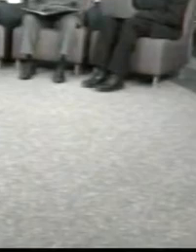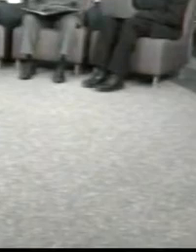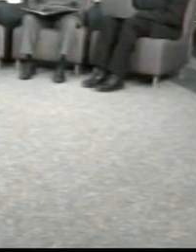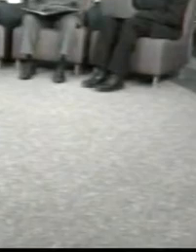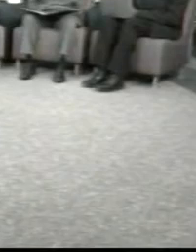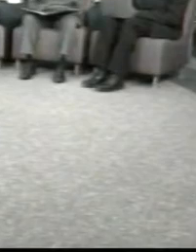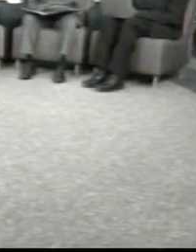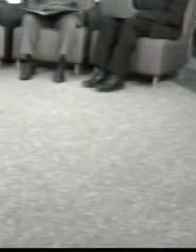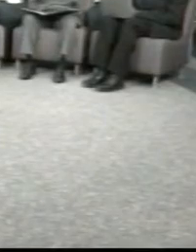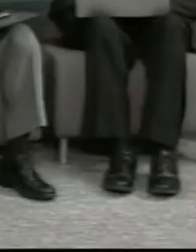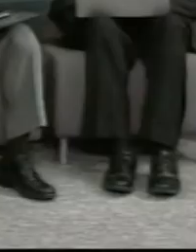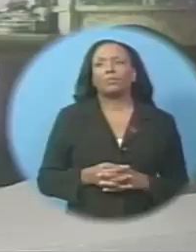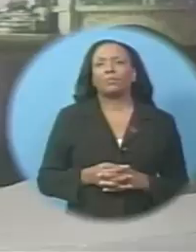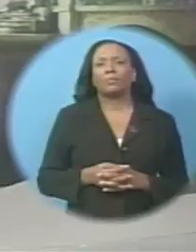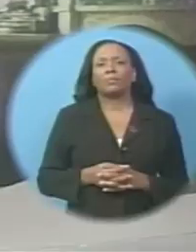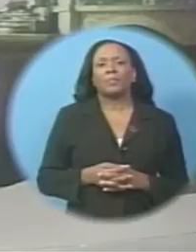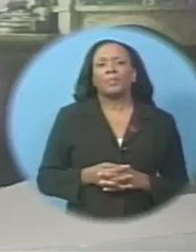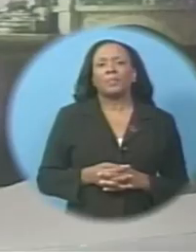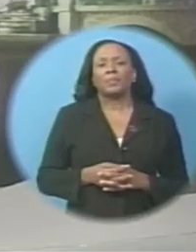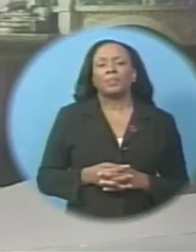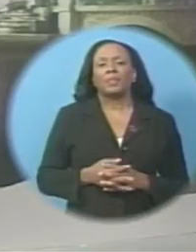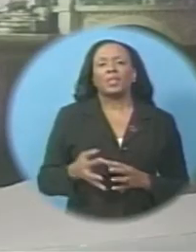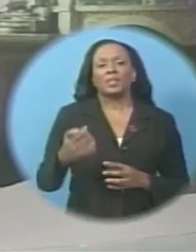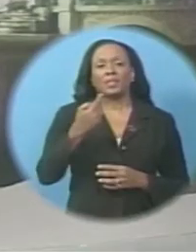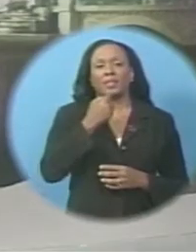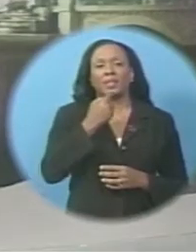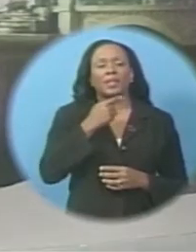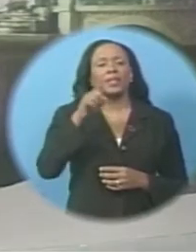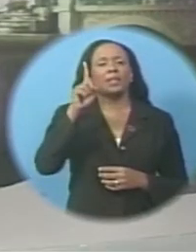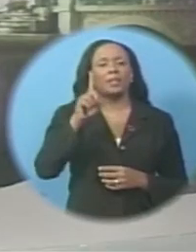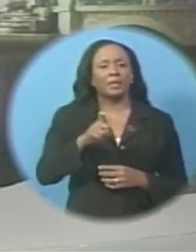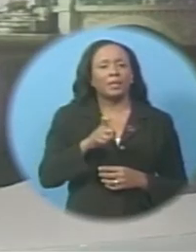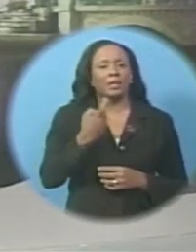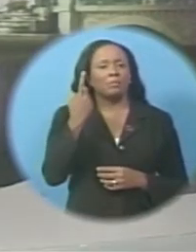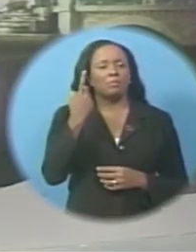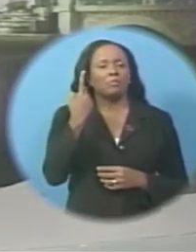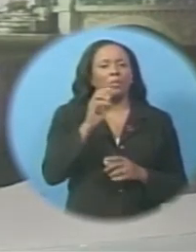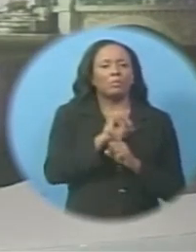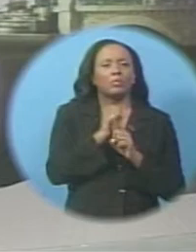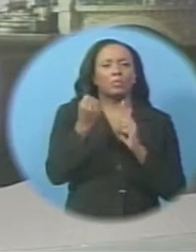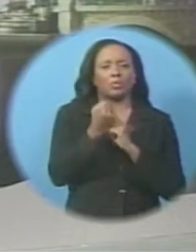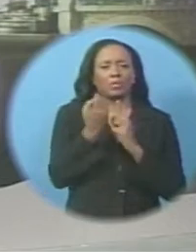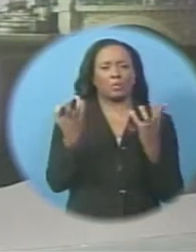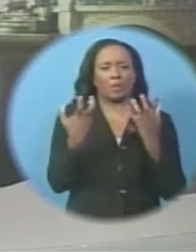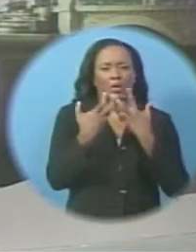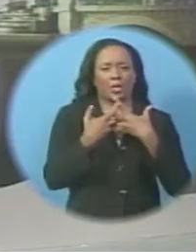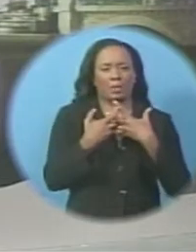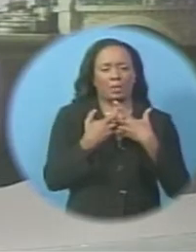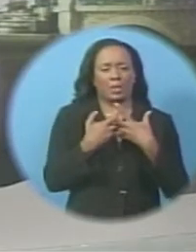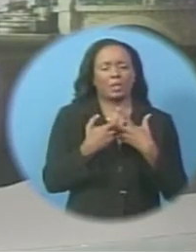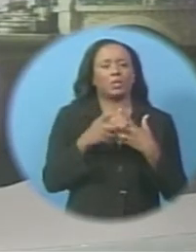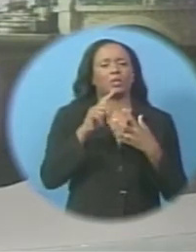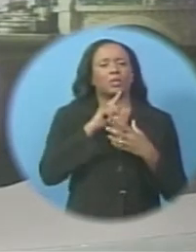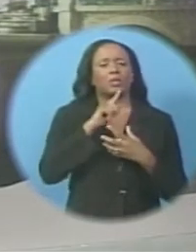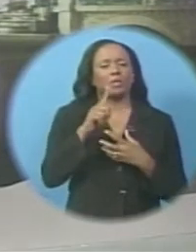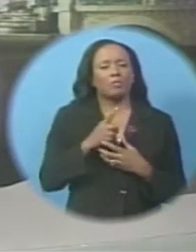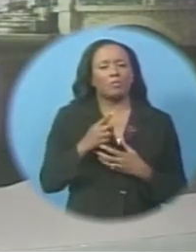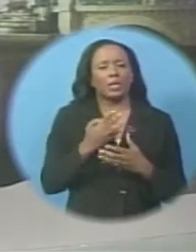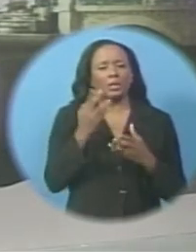that we are now putting our eyes on. Mrs. Gale says there is also a need for the social partnership to be